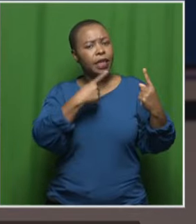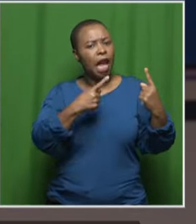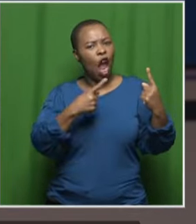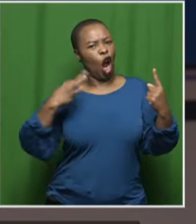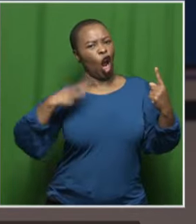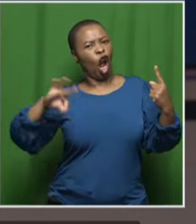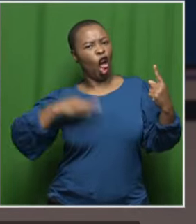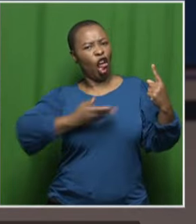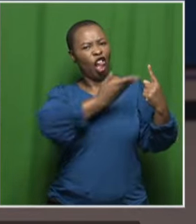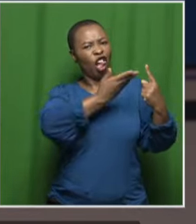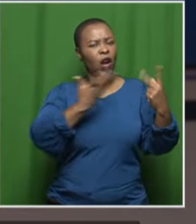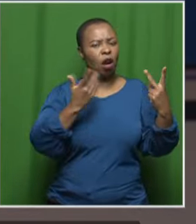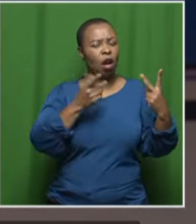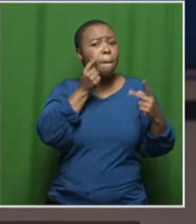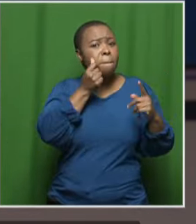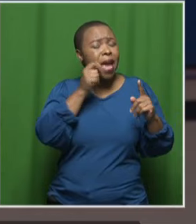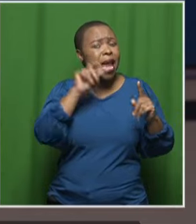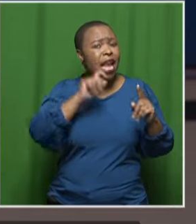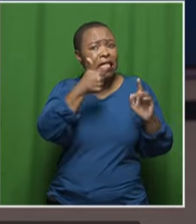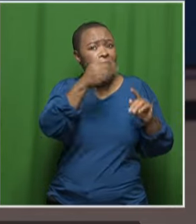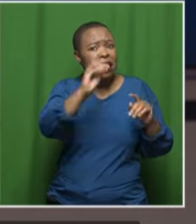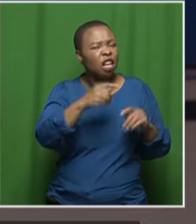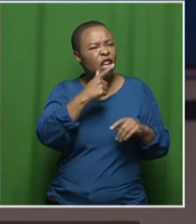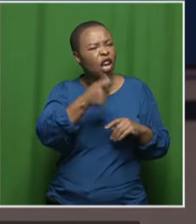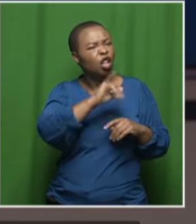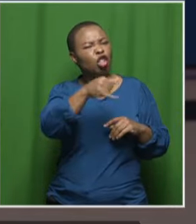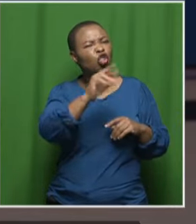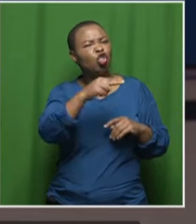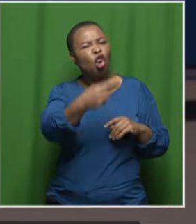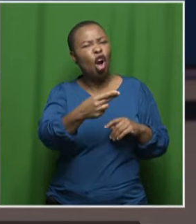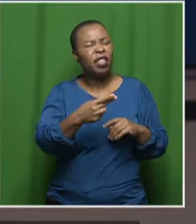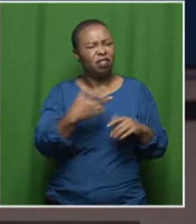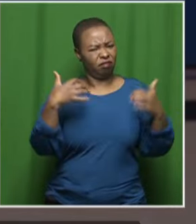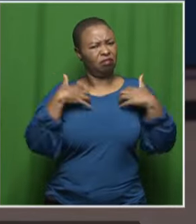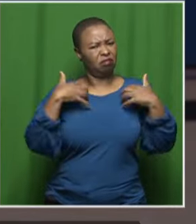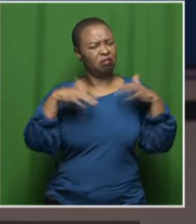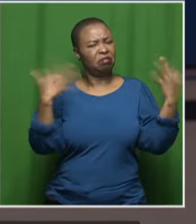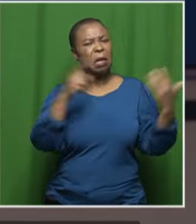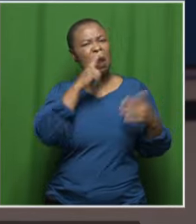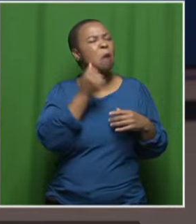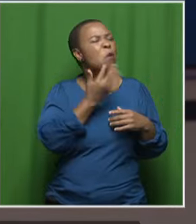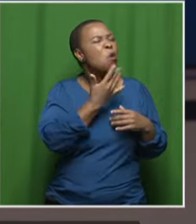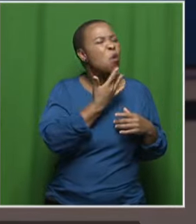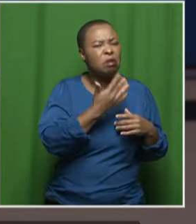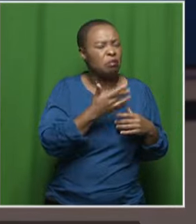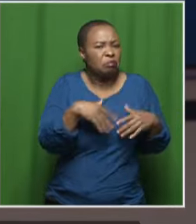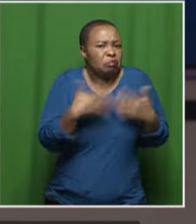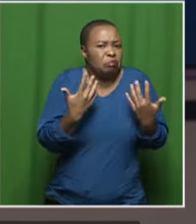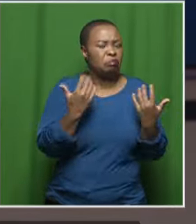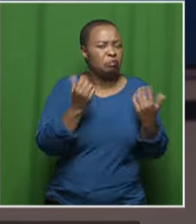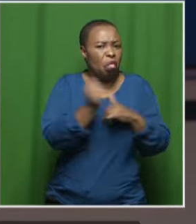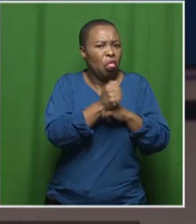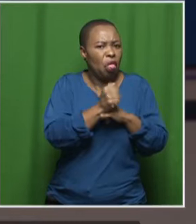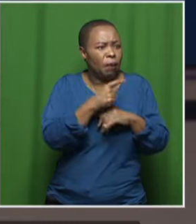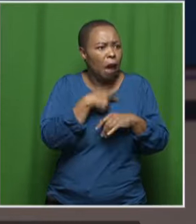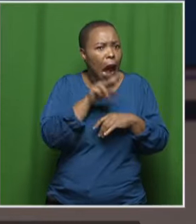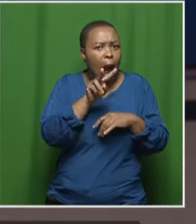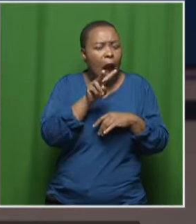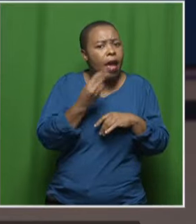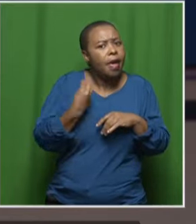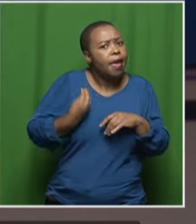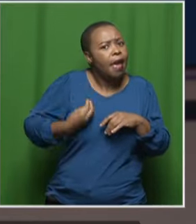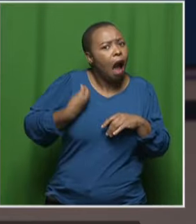a man, you know, 60 or so, they would call John. They didn't bother to know their name. So for a very young age, you